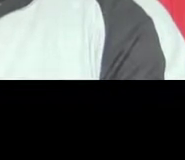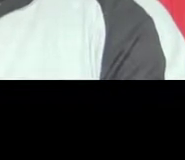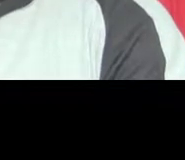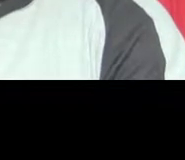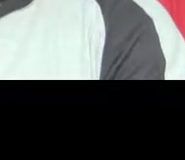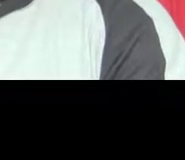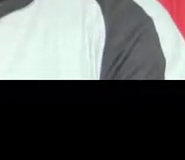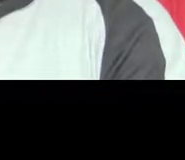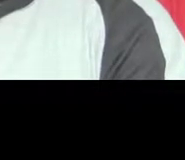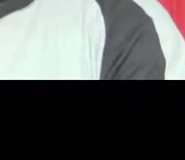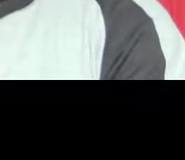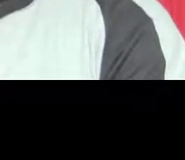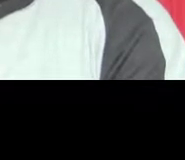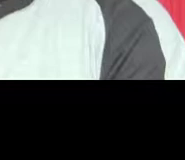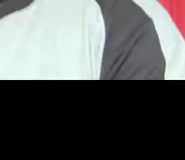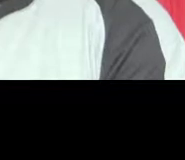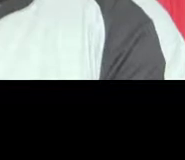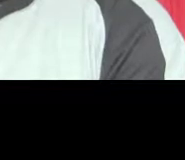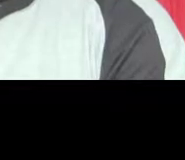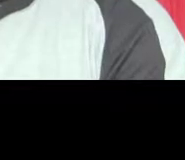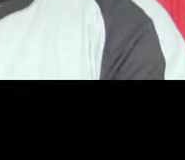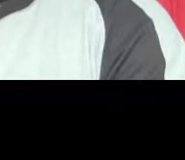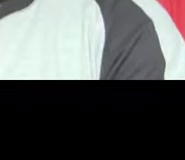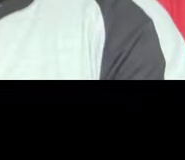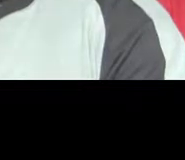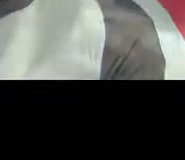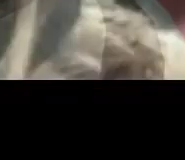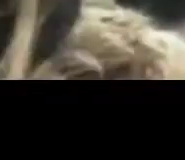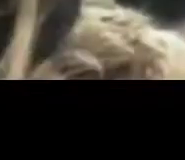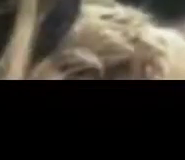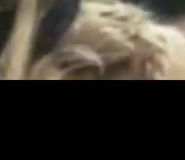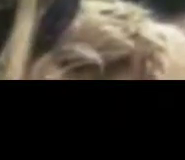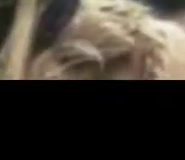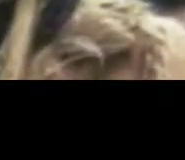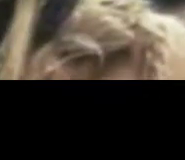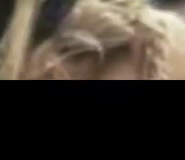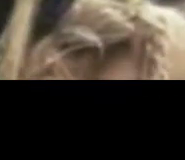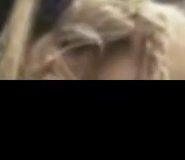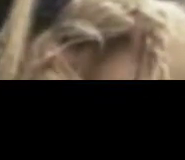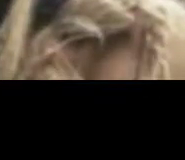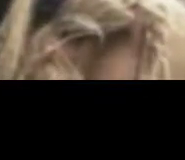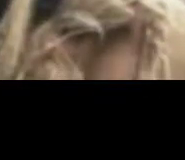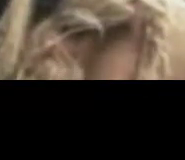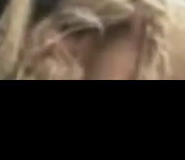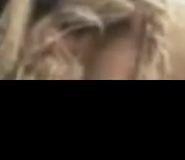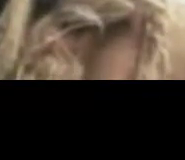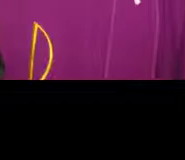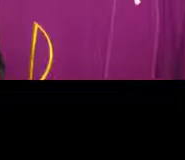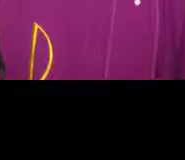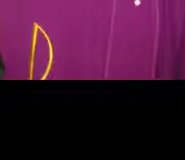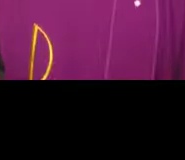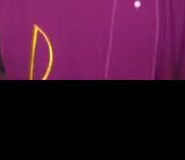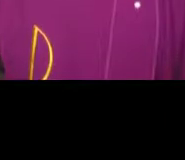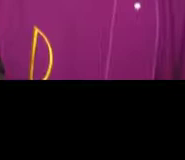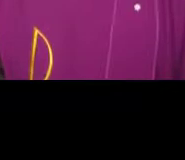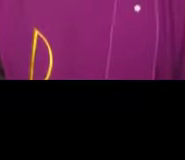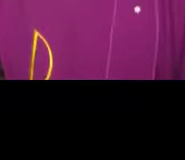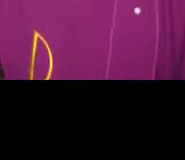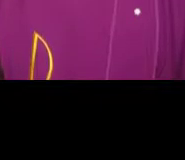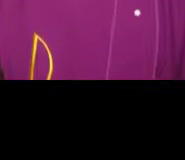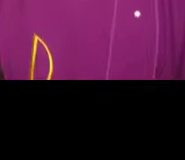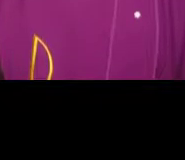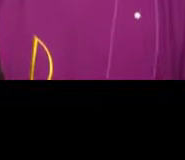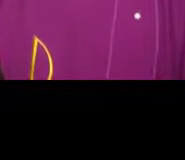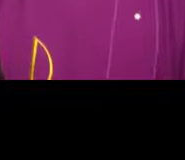Toronto for all you have done to save one more life. Our refugee sponsorship program helped 5 refugees